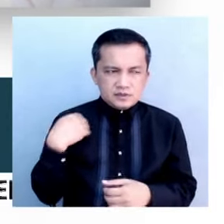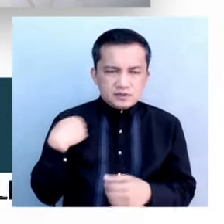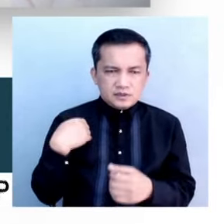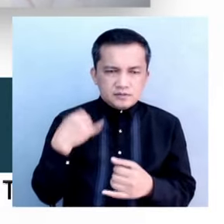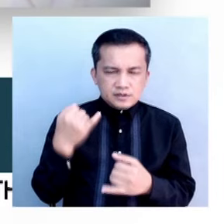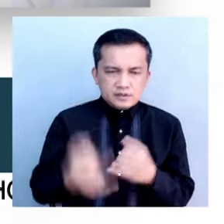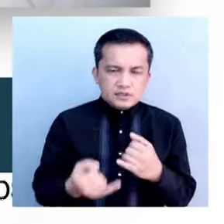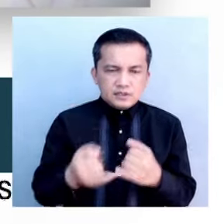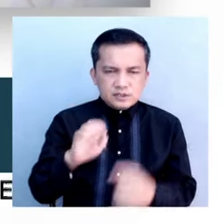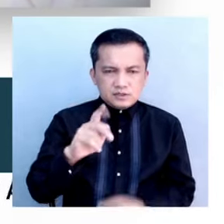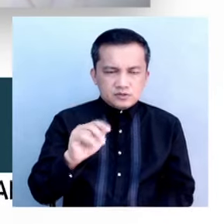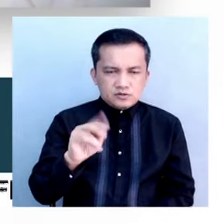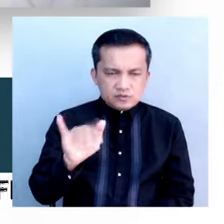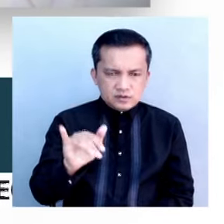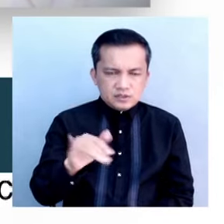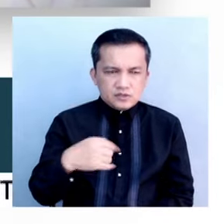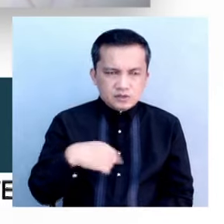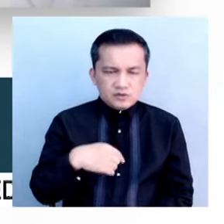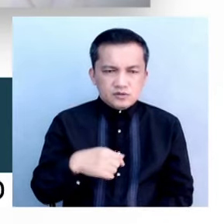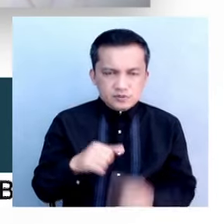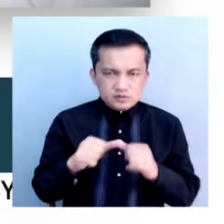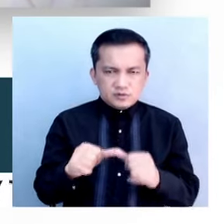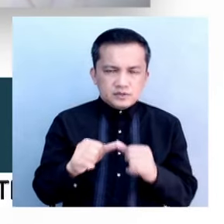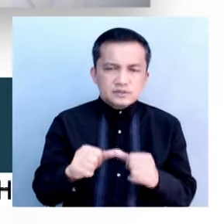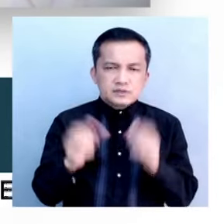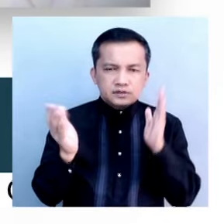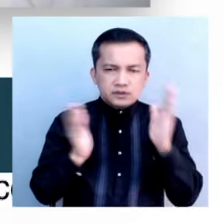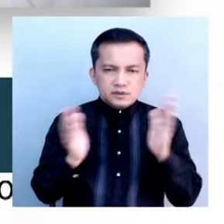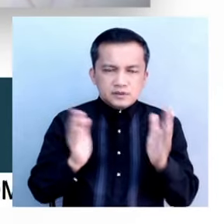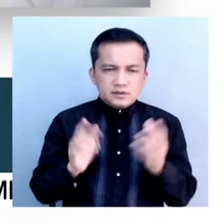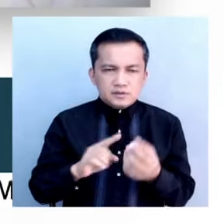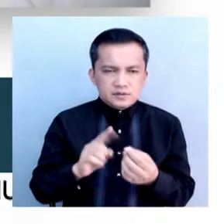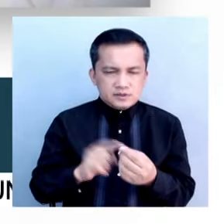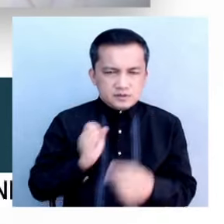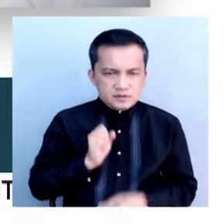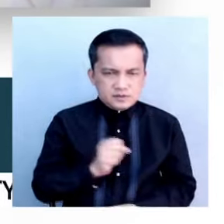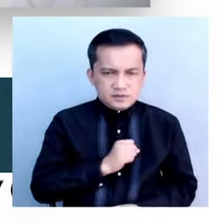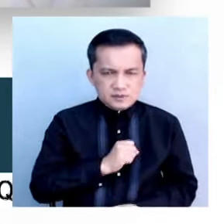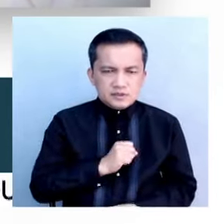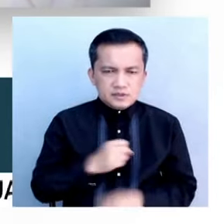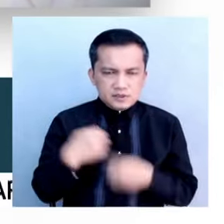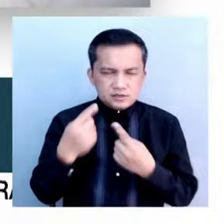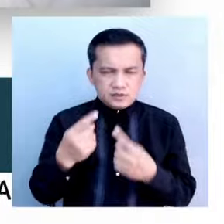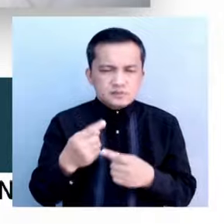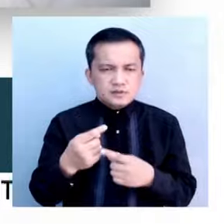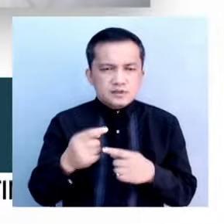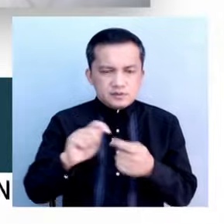executory. So I will continue serving as senator until my term ends.